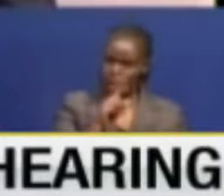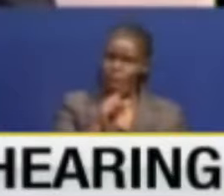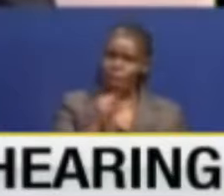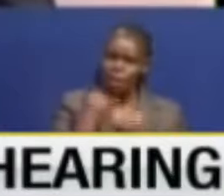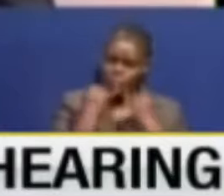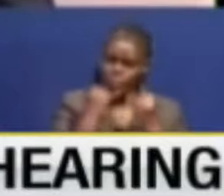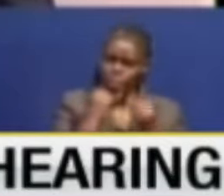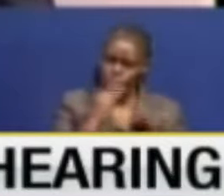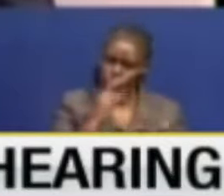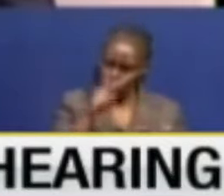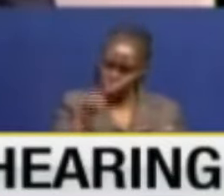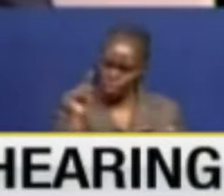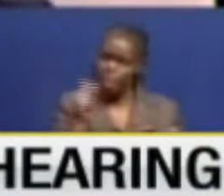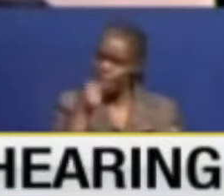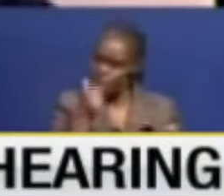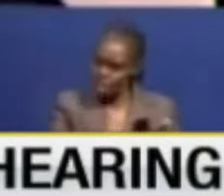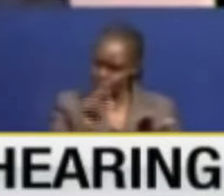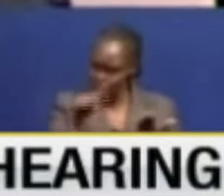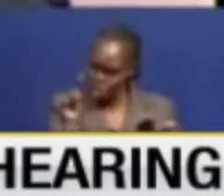that letter.